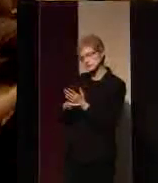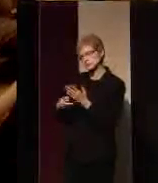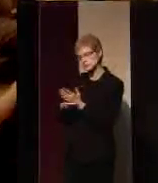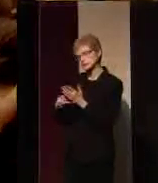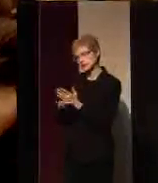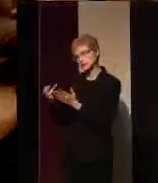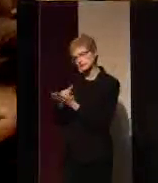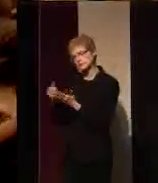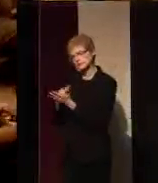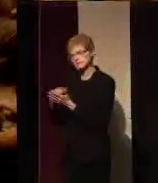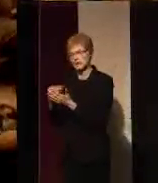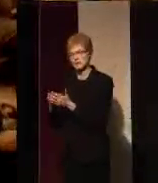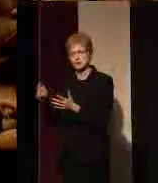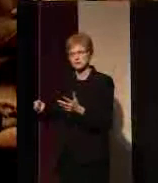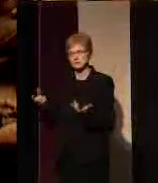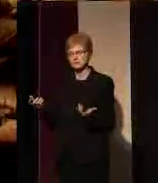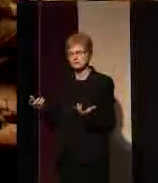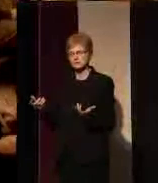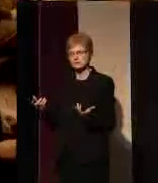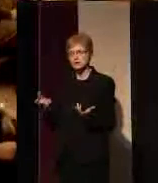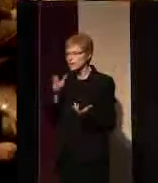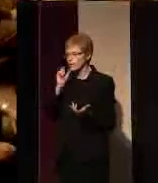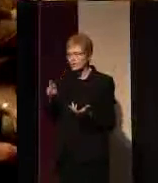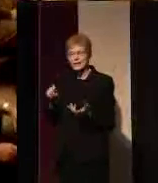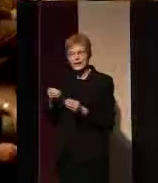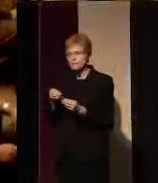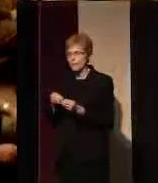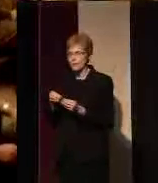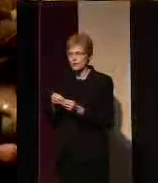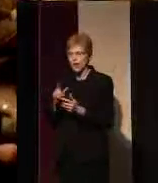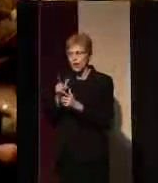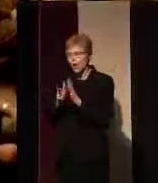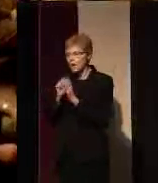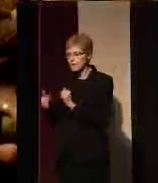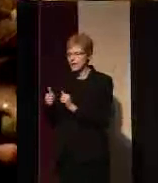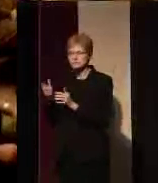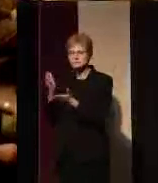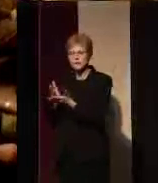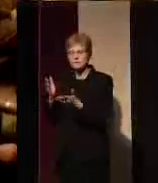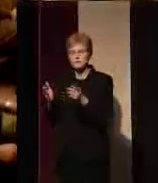produce X amount of tickets, there's no need to do that anymore.